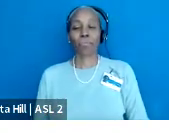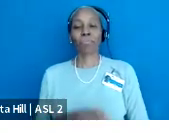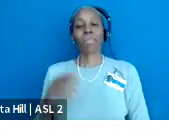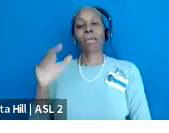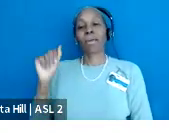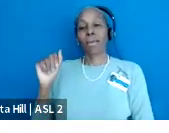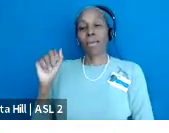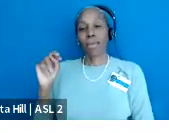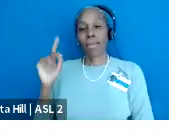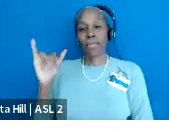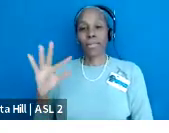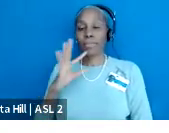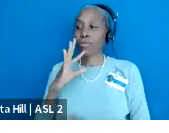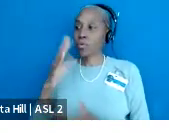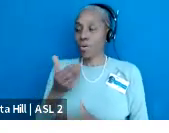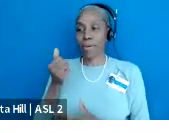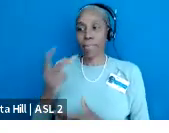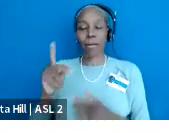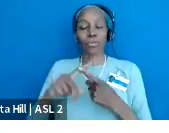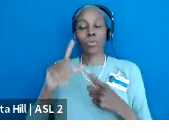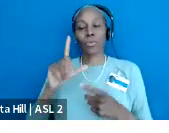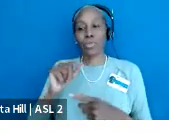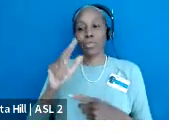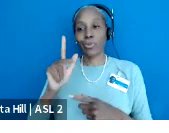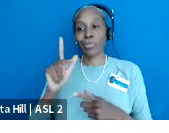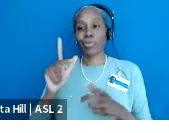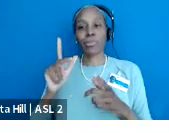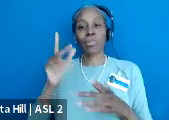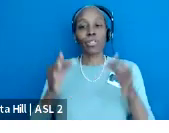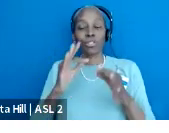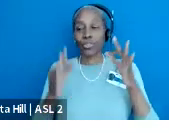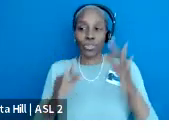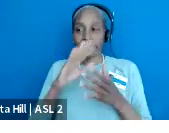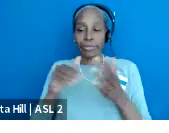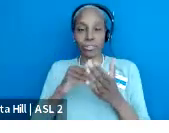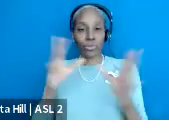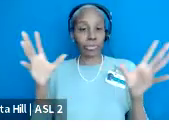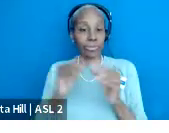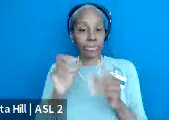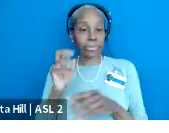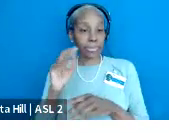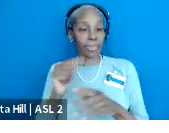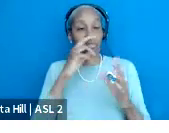Welcome back to our 2023 Justice Center Summit. This part of the presentation will go over resources for